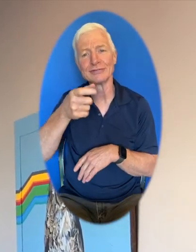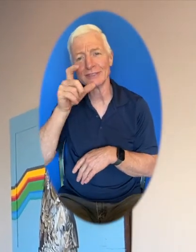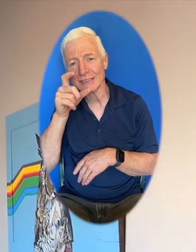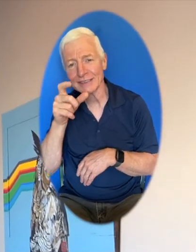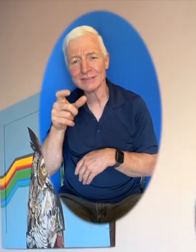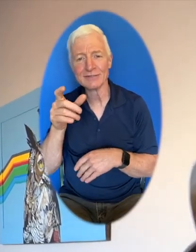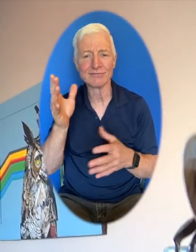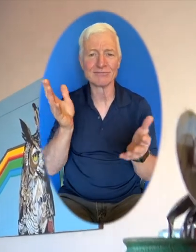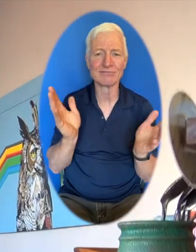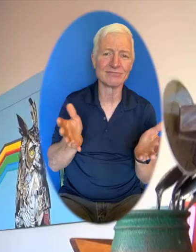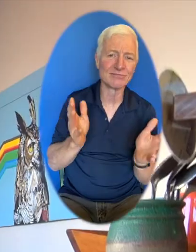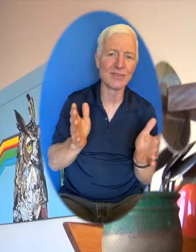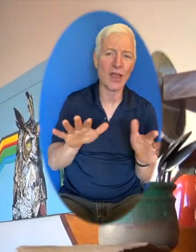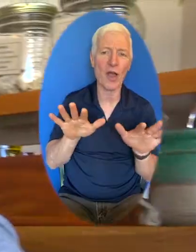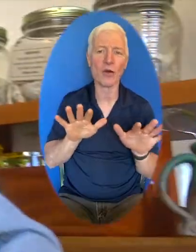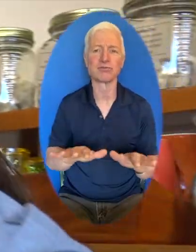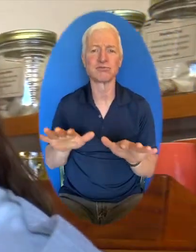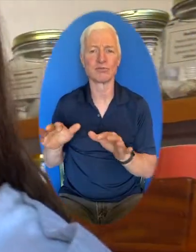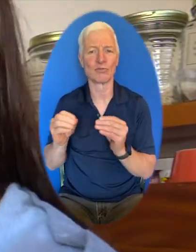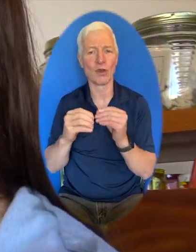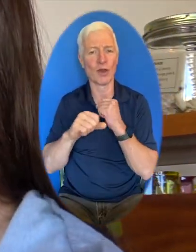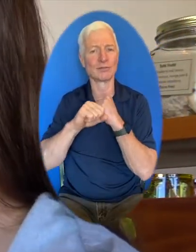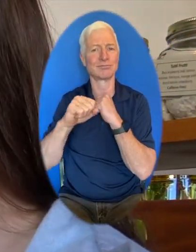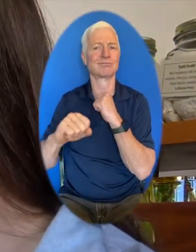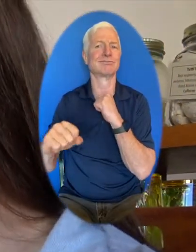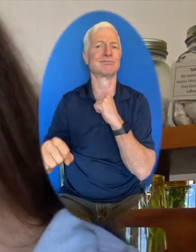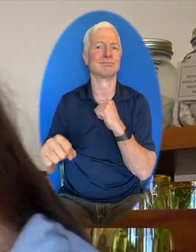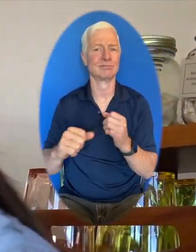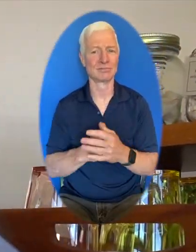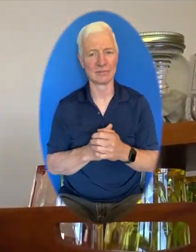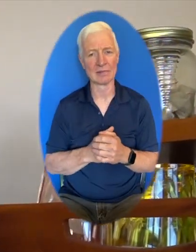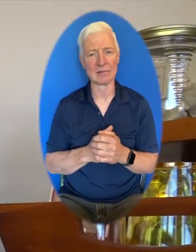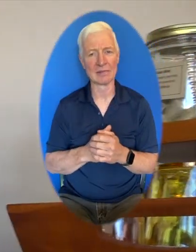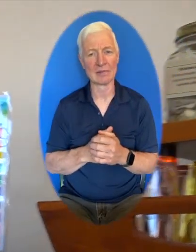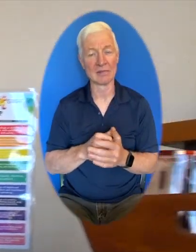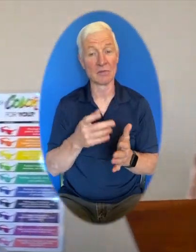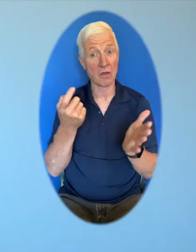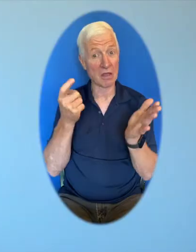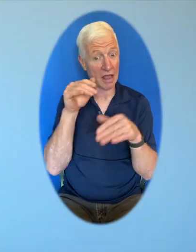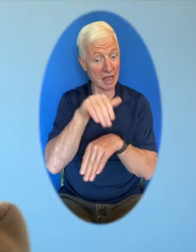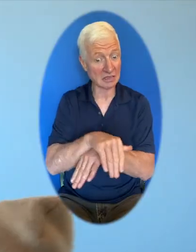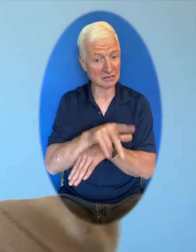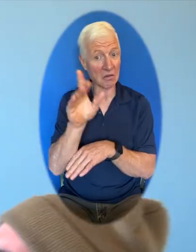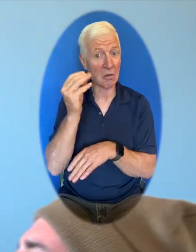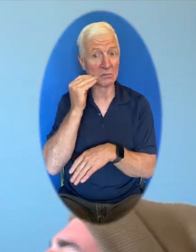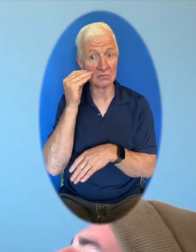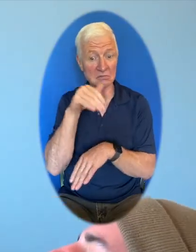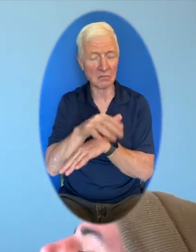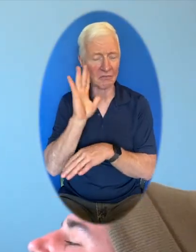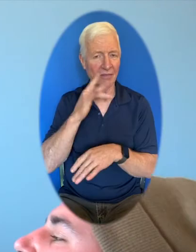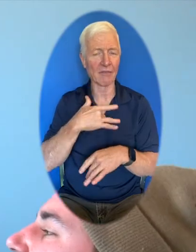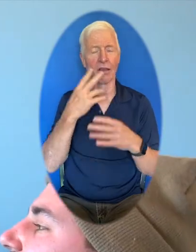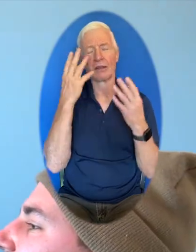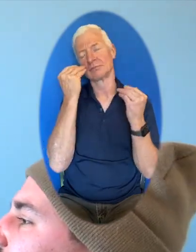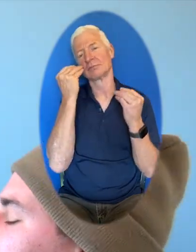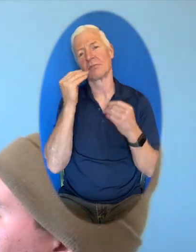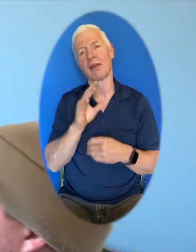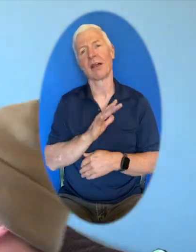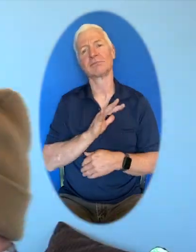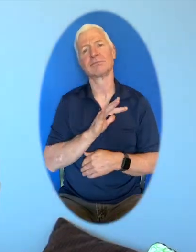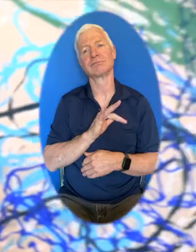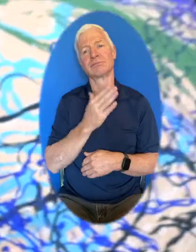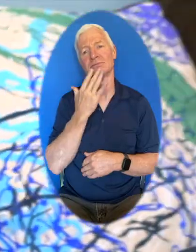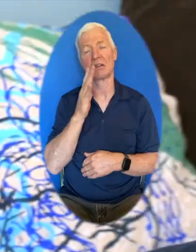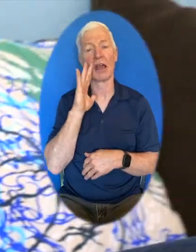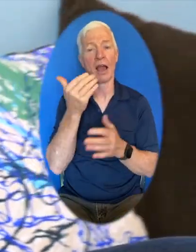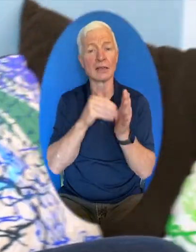with a cup of water or tea. The relaxation response continues to set in even after floating. Take notice of how you feel